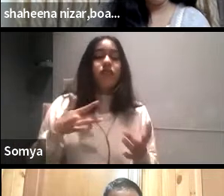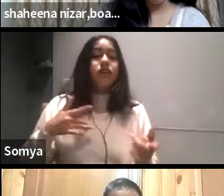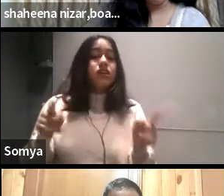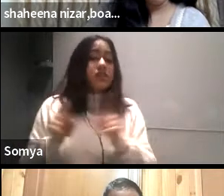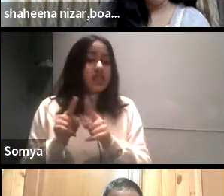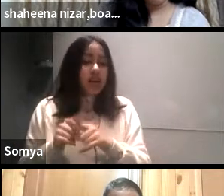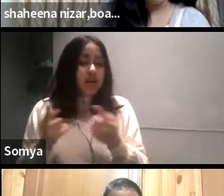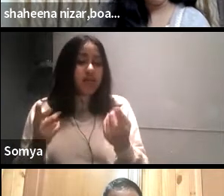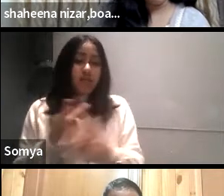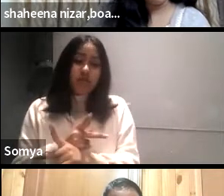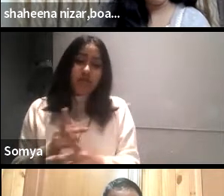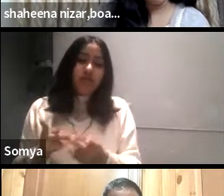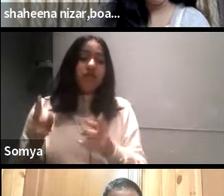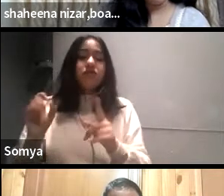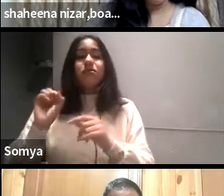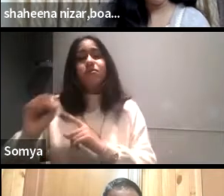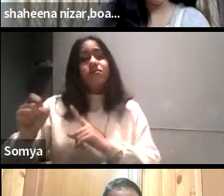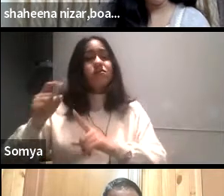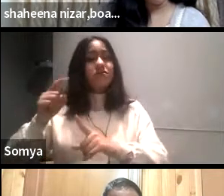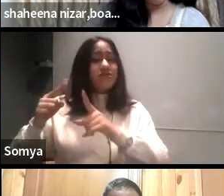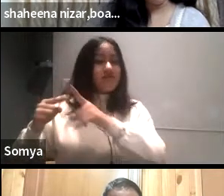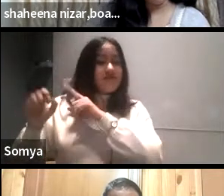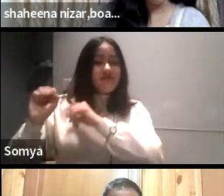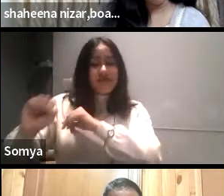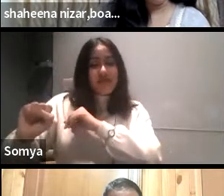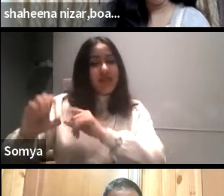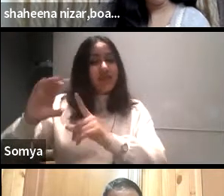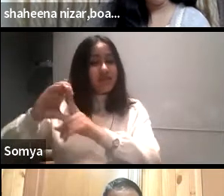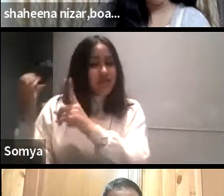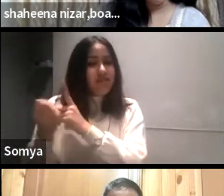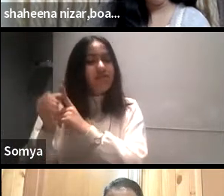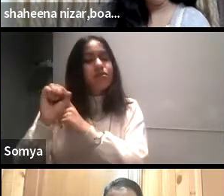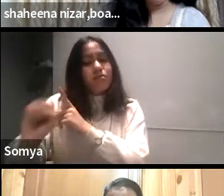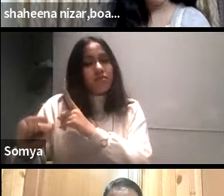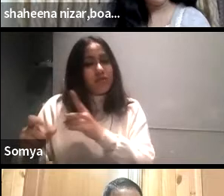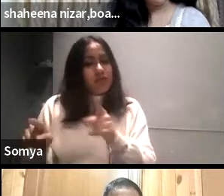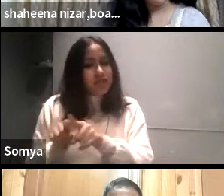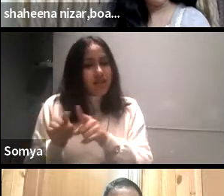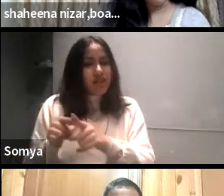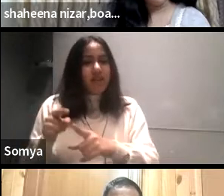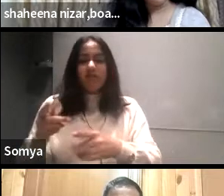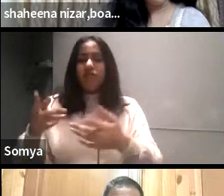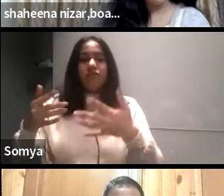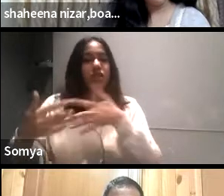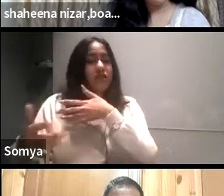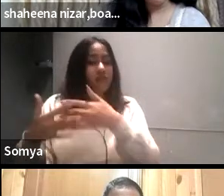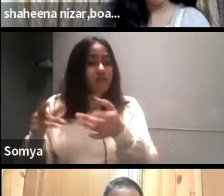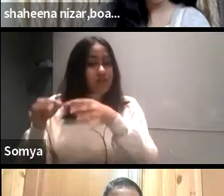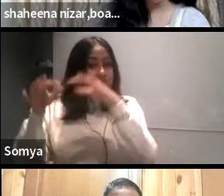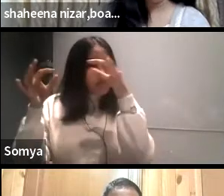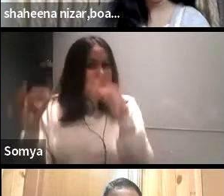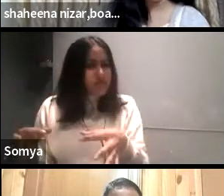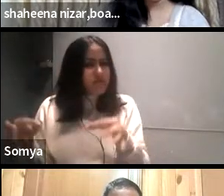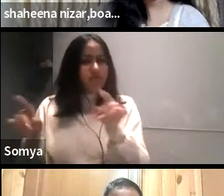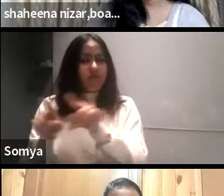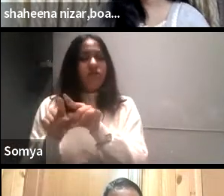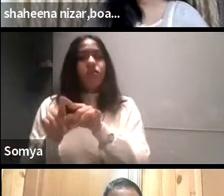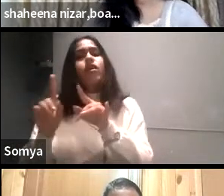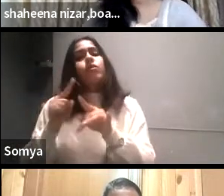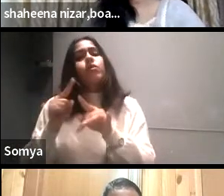get into their own traditional or in the informal sector engagements. So we thought that